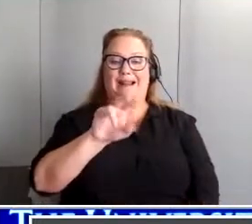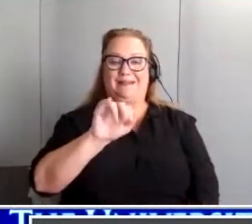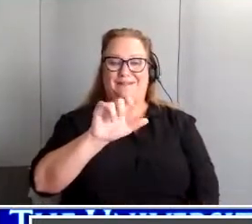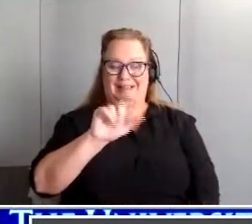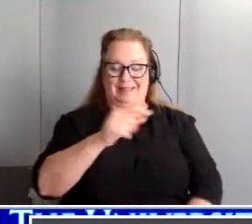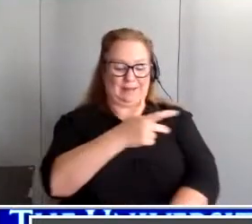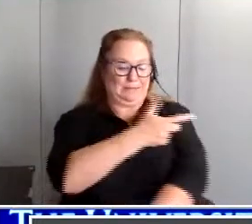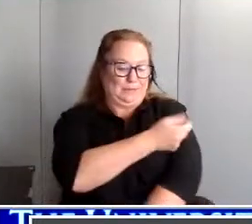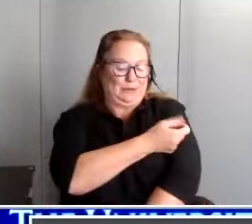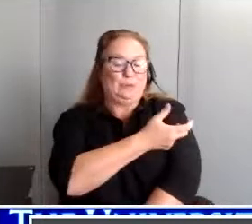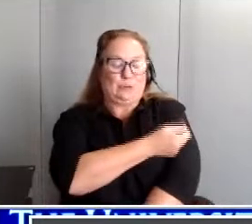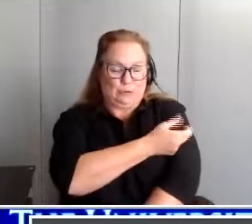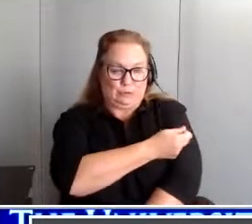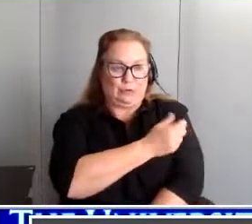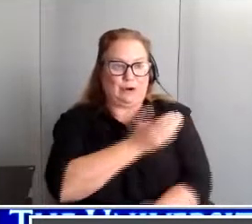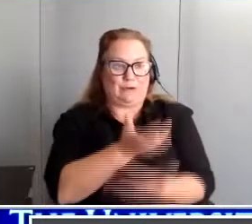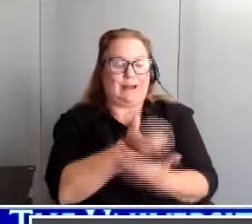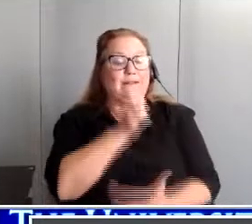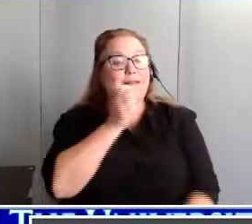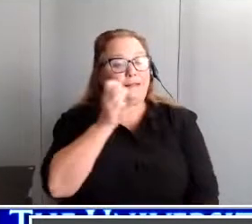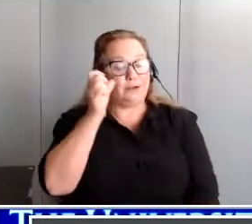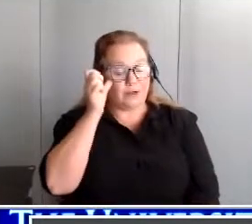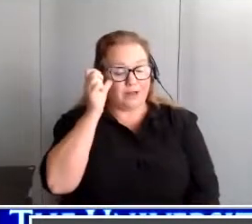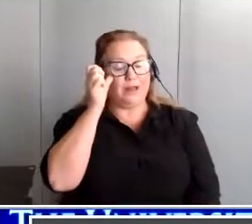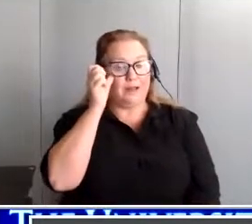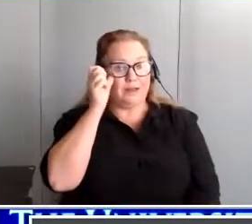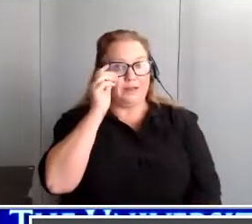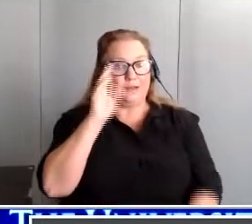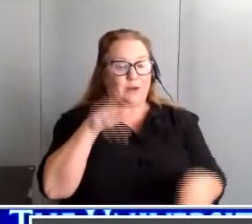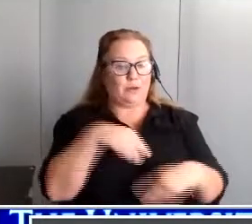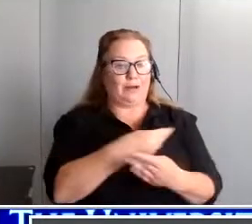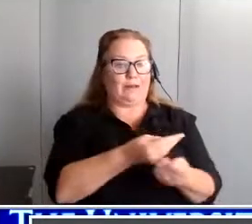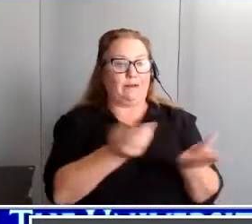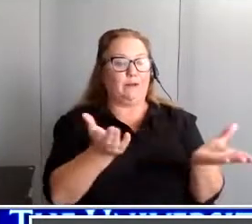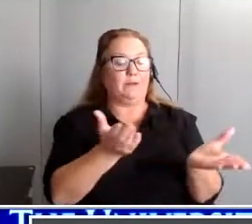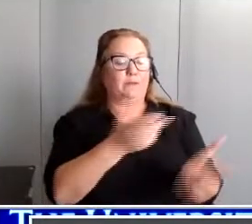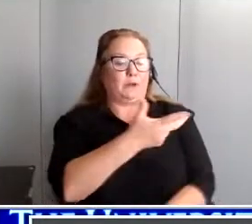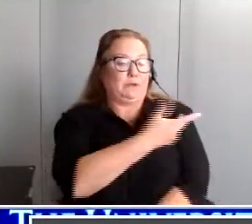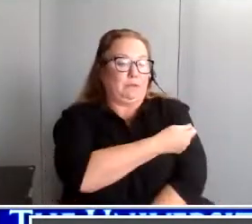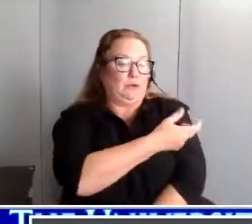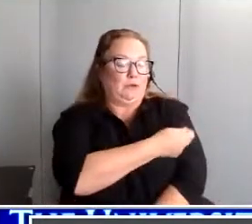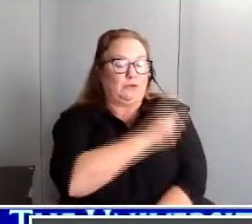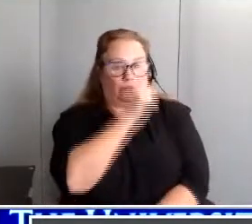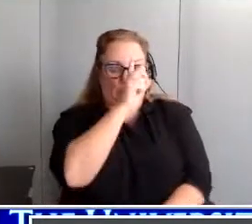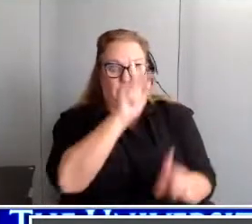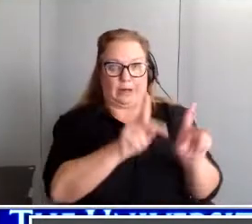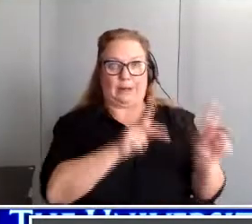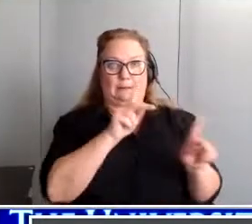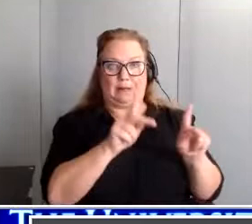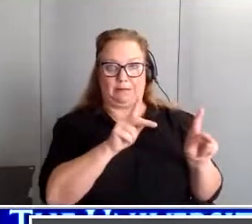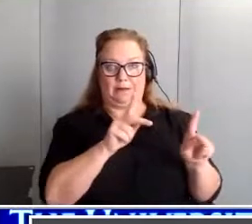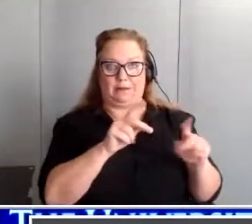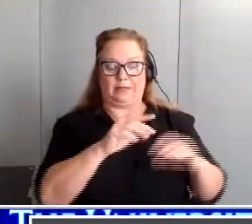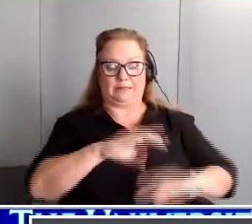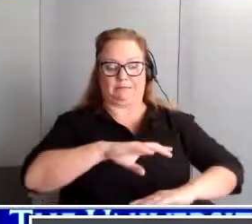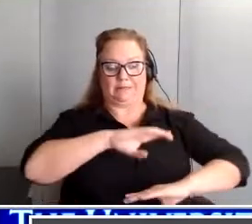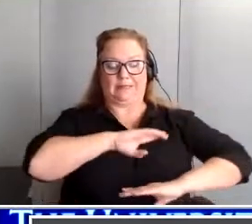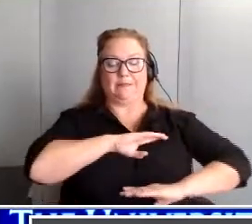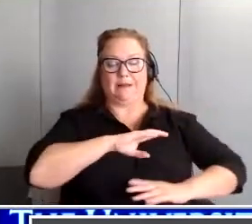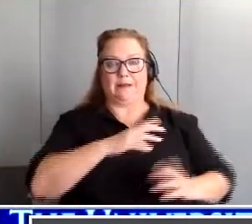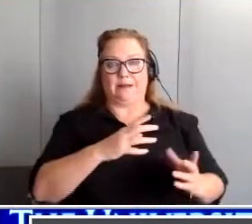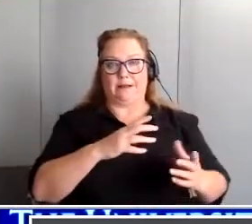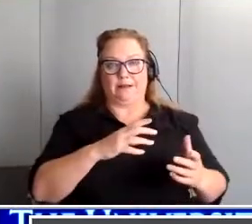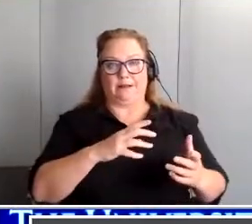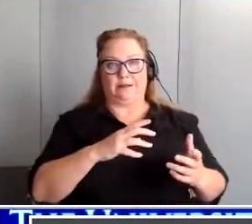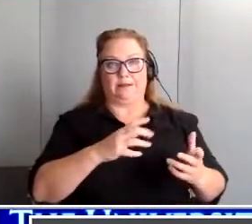health system yesterday, so we are giving those updated boosters for people that meet that criteria, which is really a